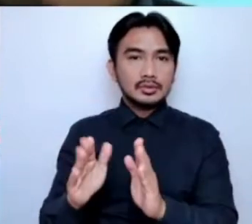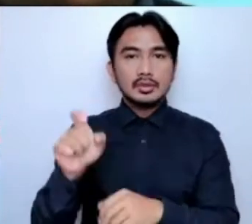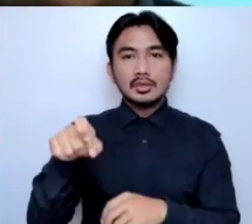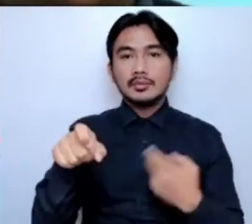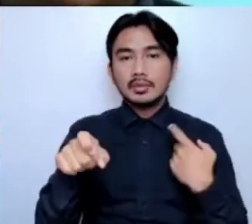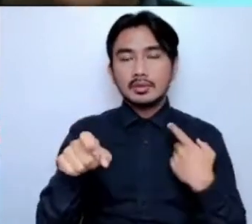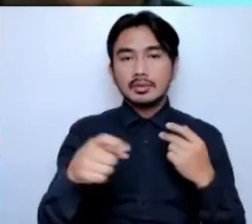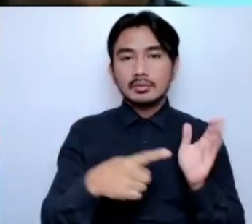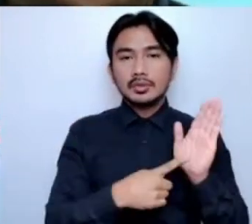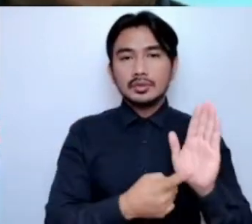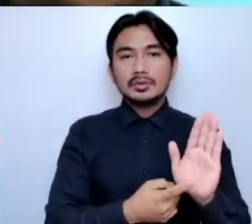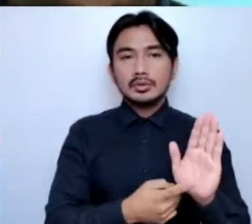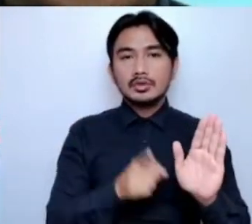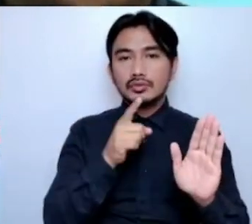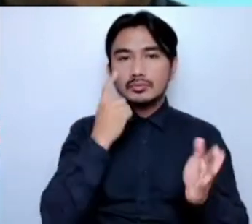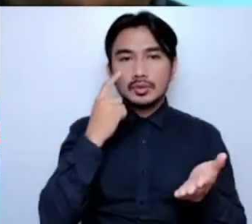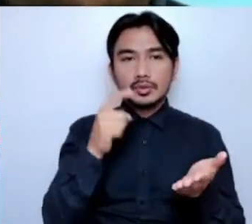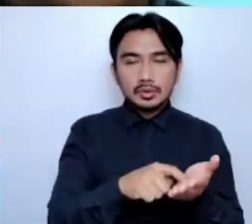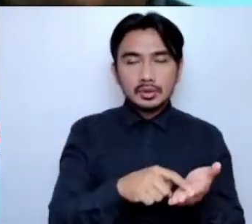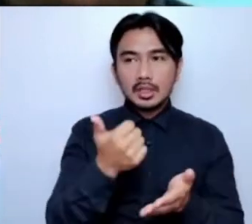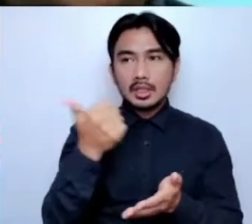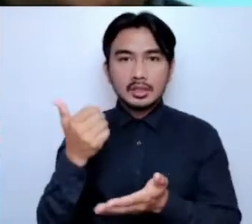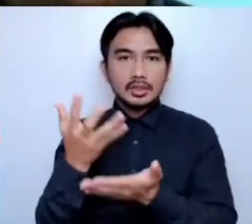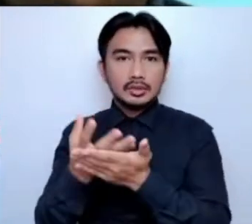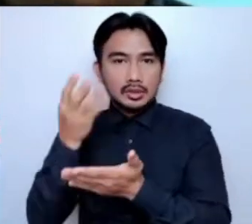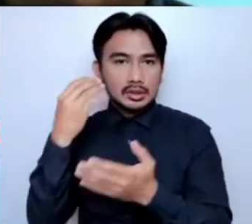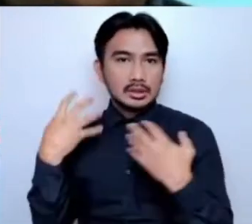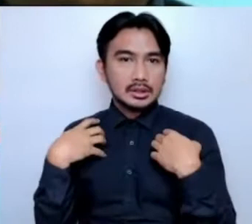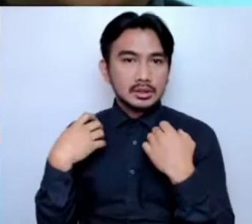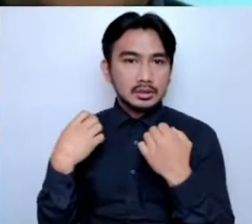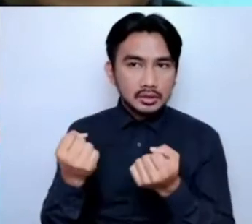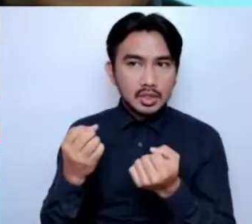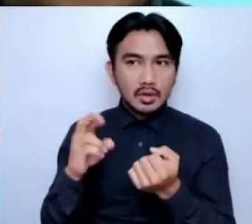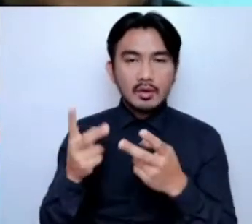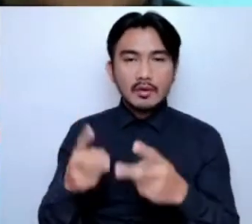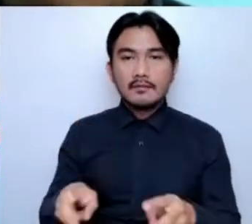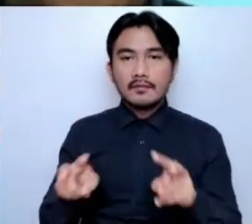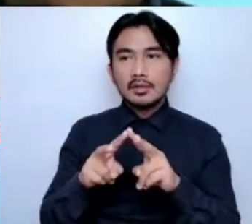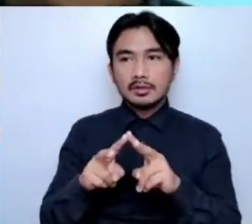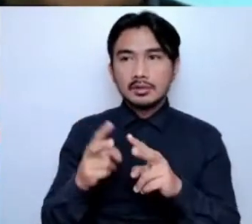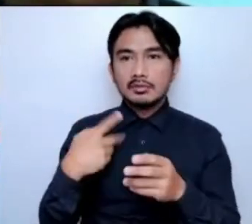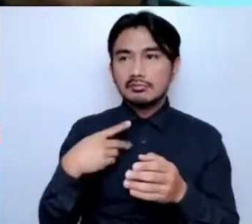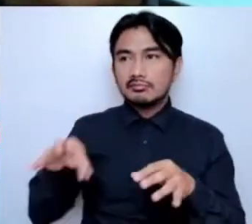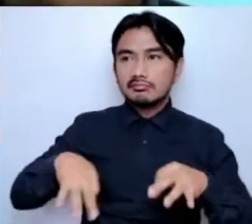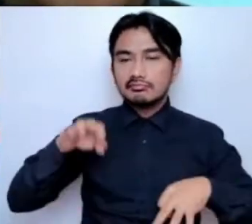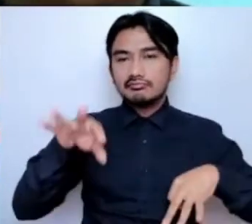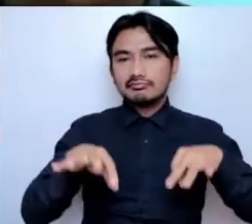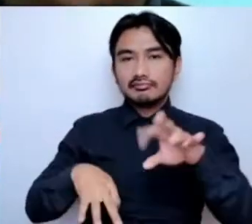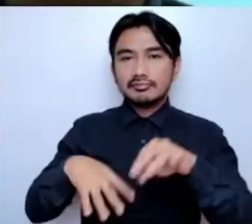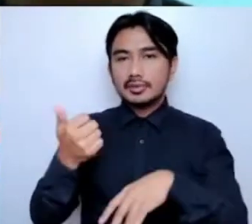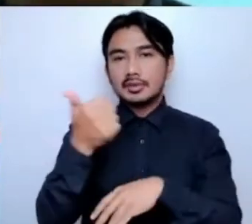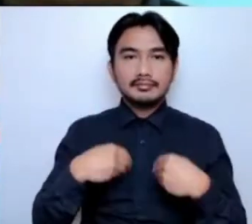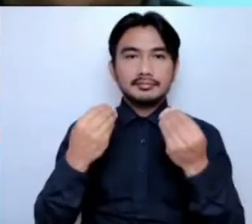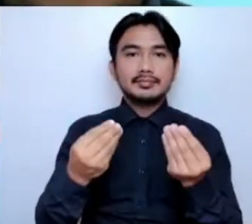you recognize each other's learning strengths and the value of contribution of others for you to get an